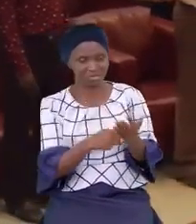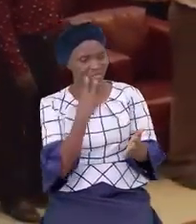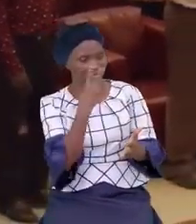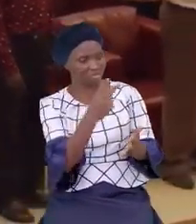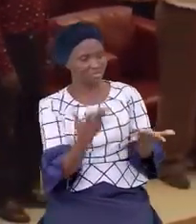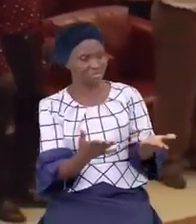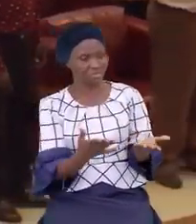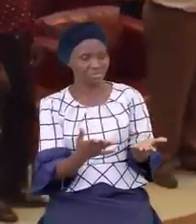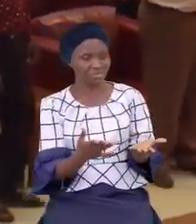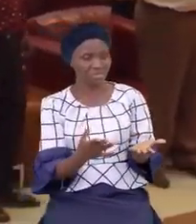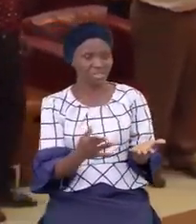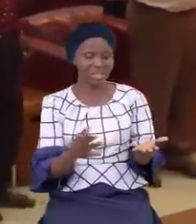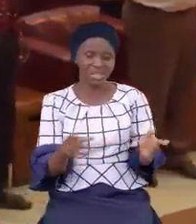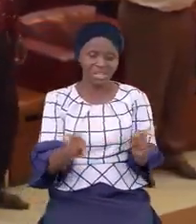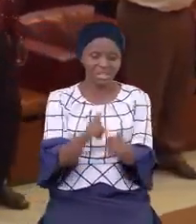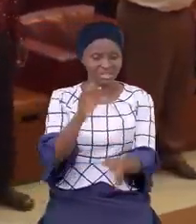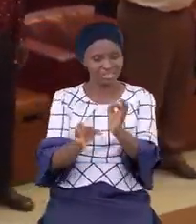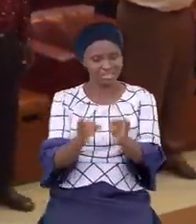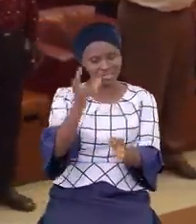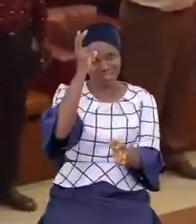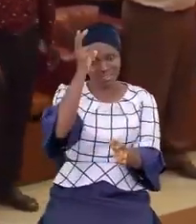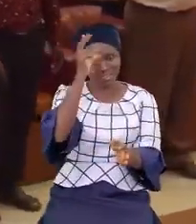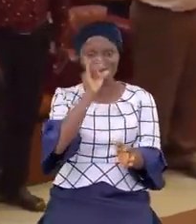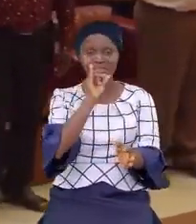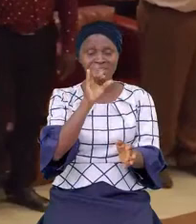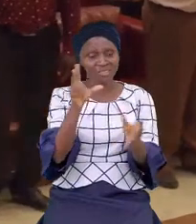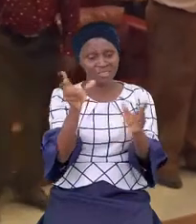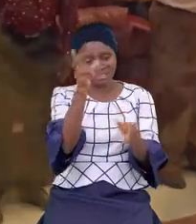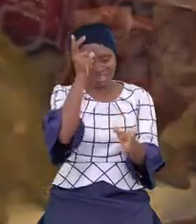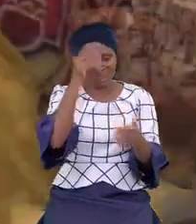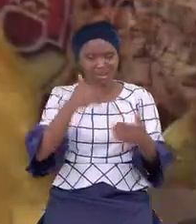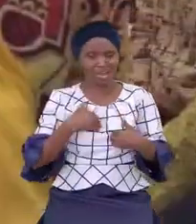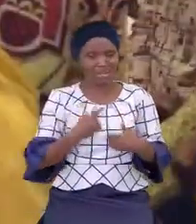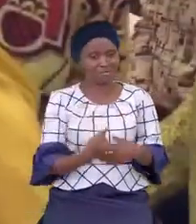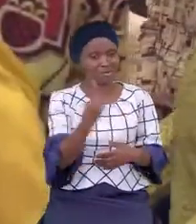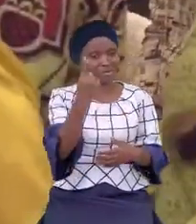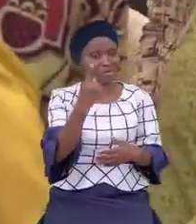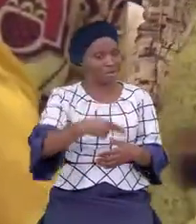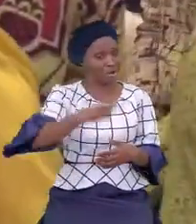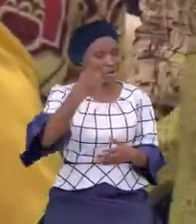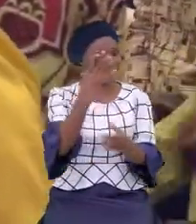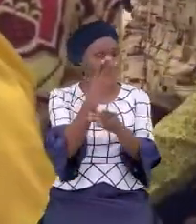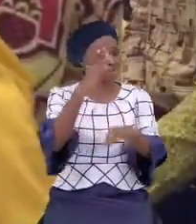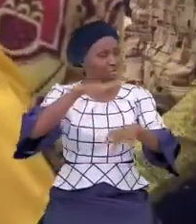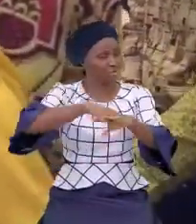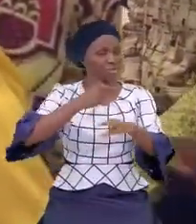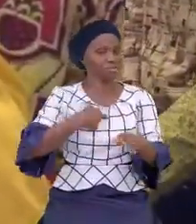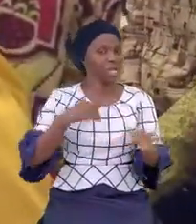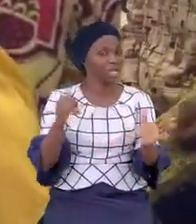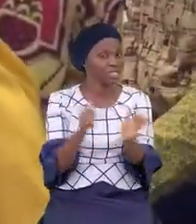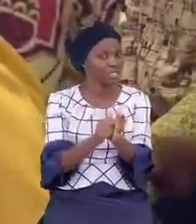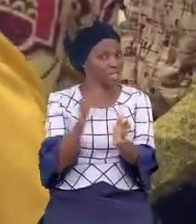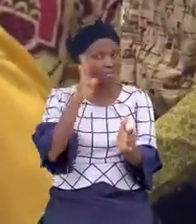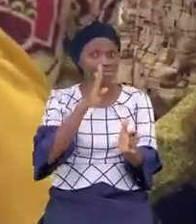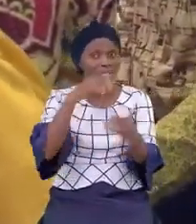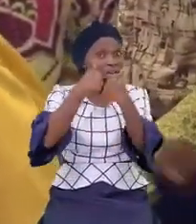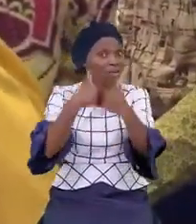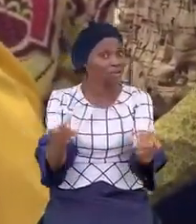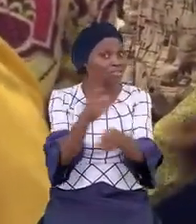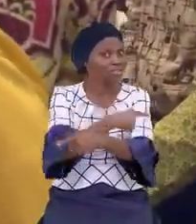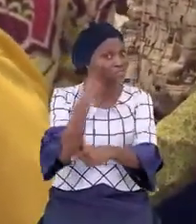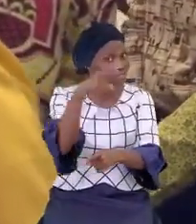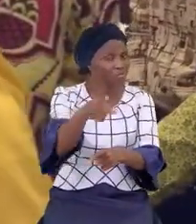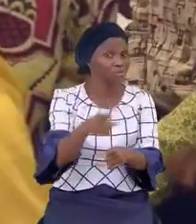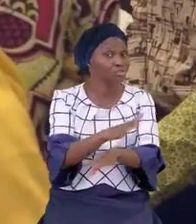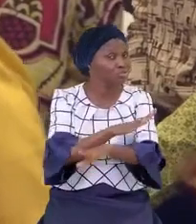Looks like the devil is having a upper hand. That's a lost day. Don't allow